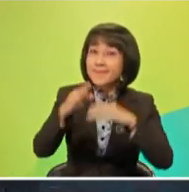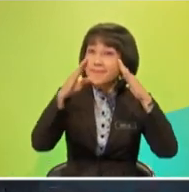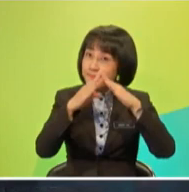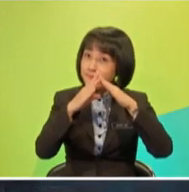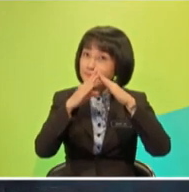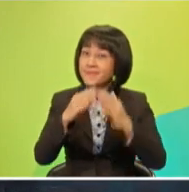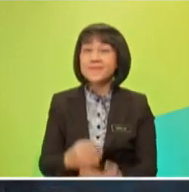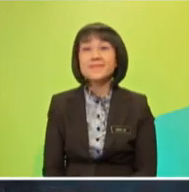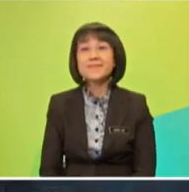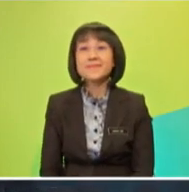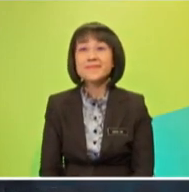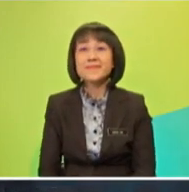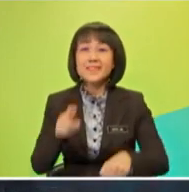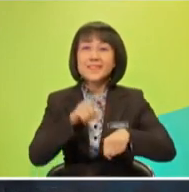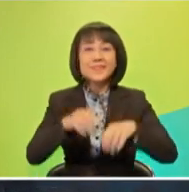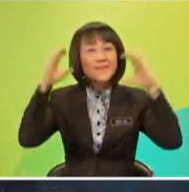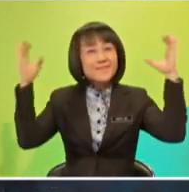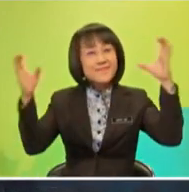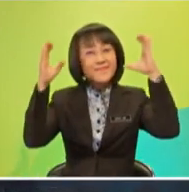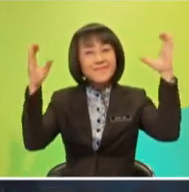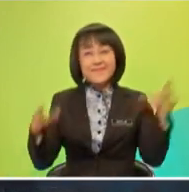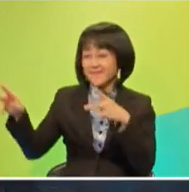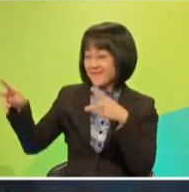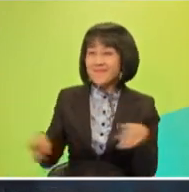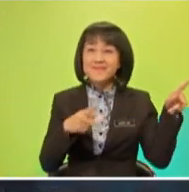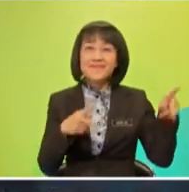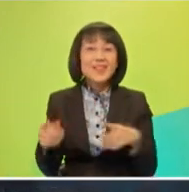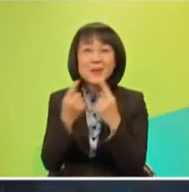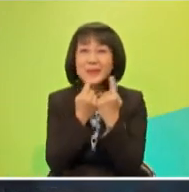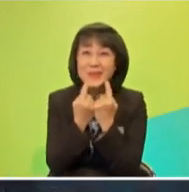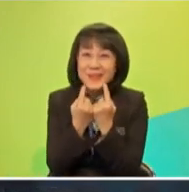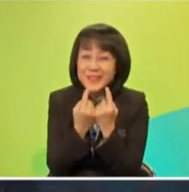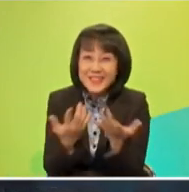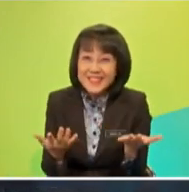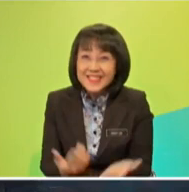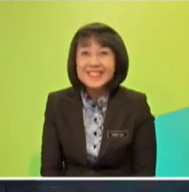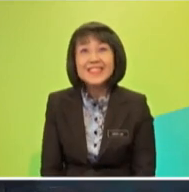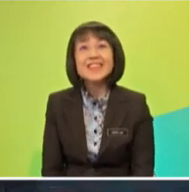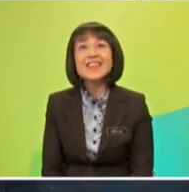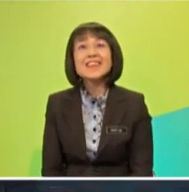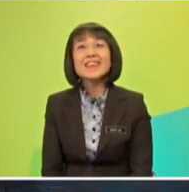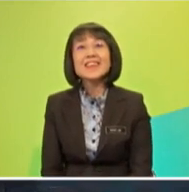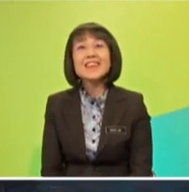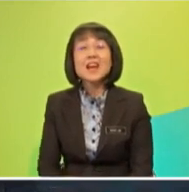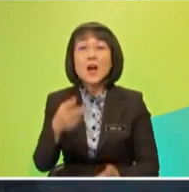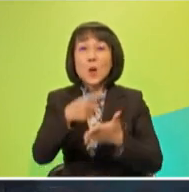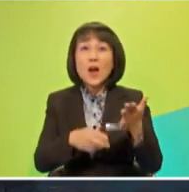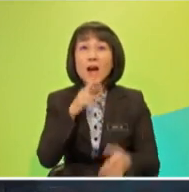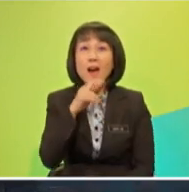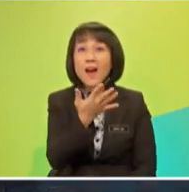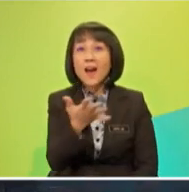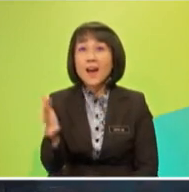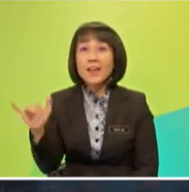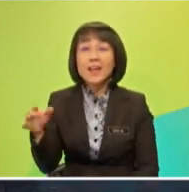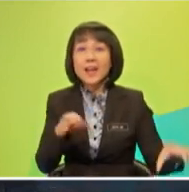think it's time to celebrate our birthday party. Yeah, what are they doing there? They are celebrating a